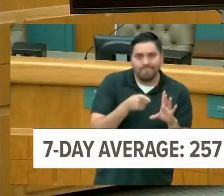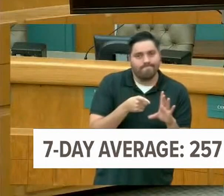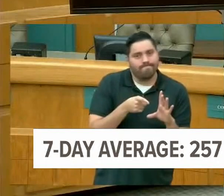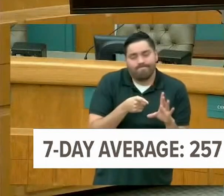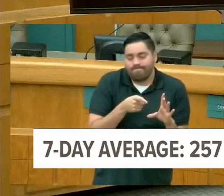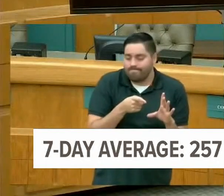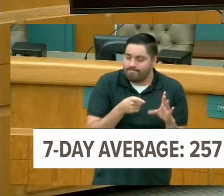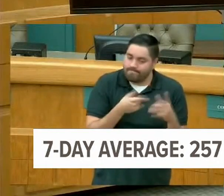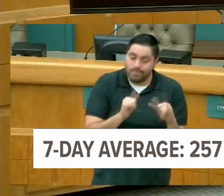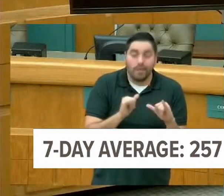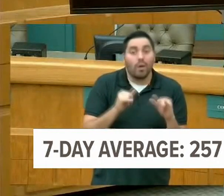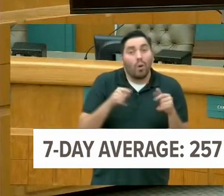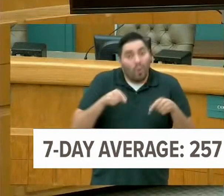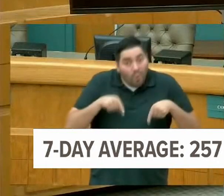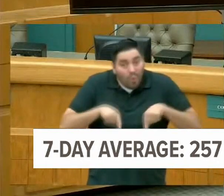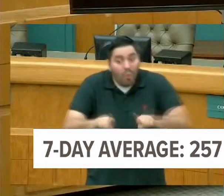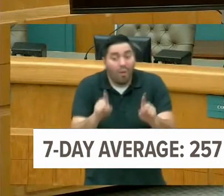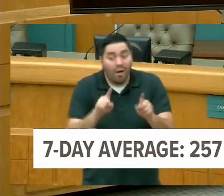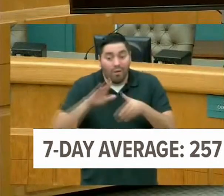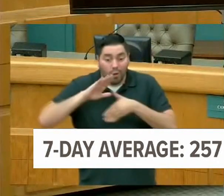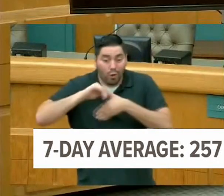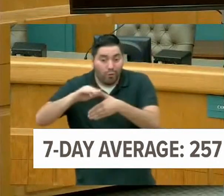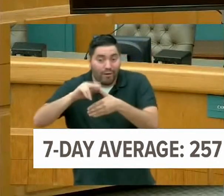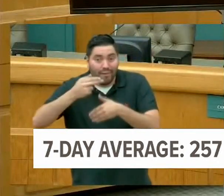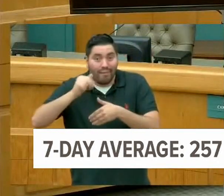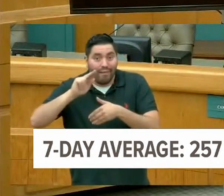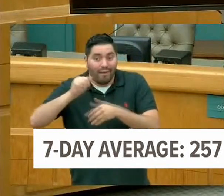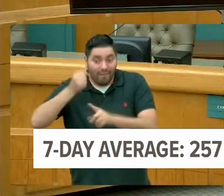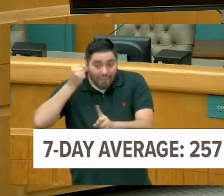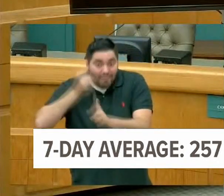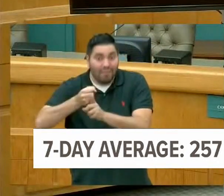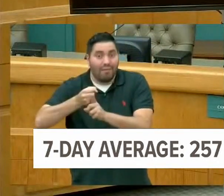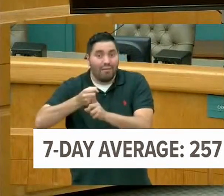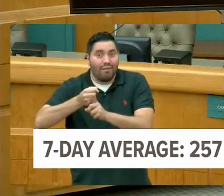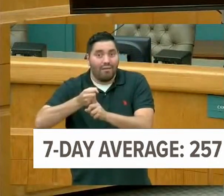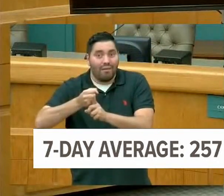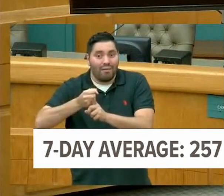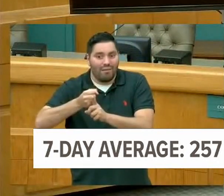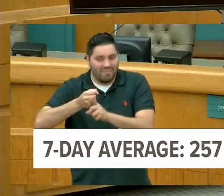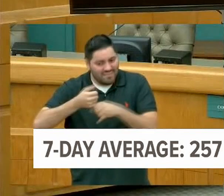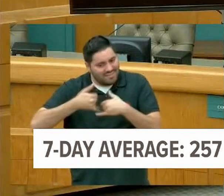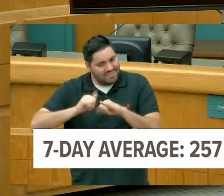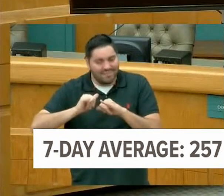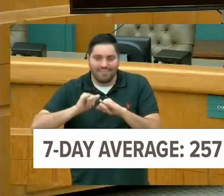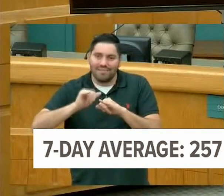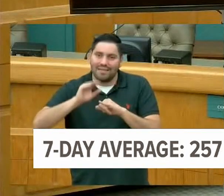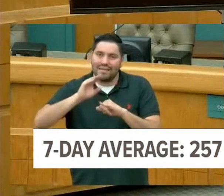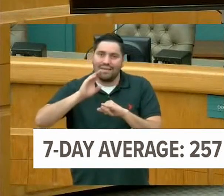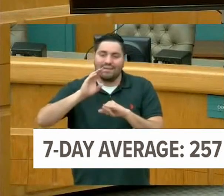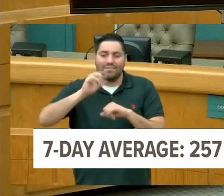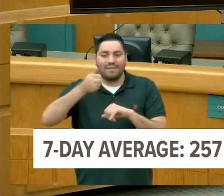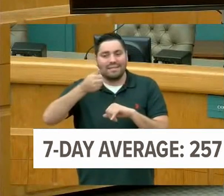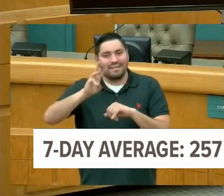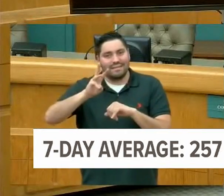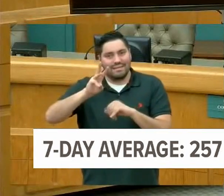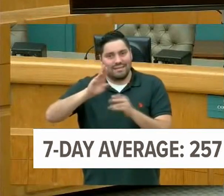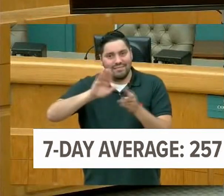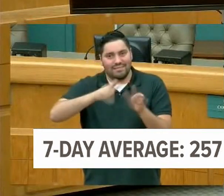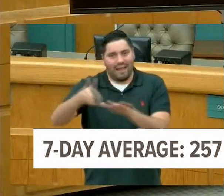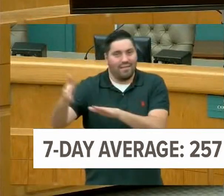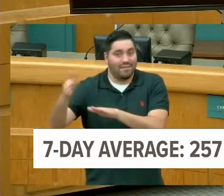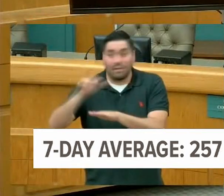experiencing Hurricane Hannah as I said over the course of the weekend we lost 16 lives and we keep losing lives